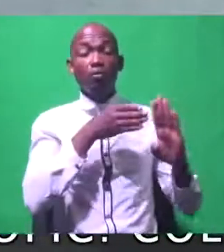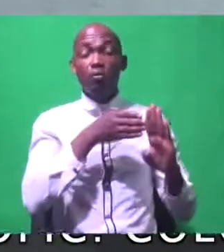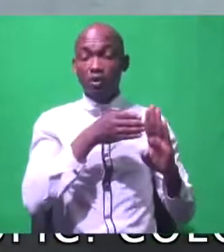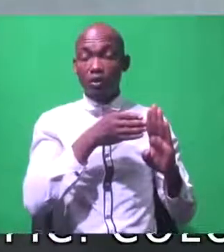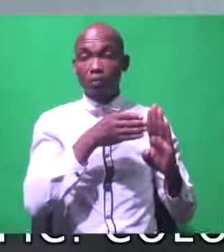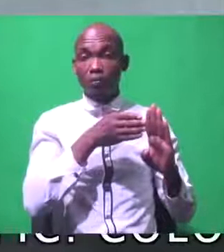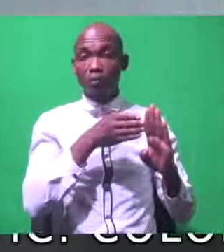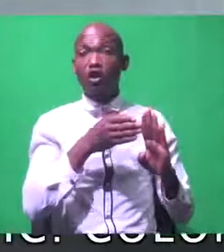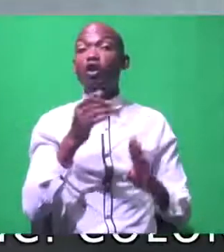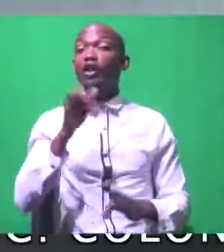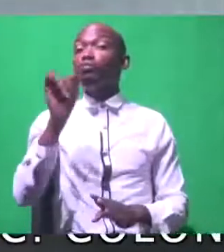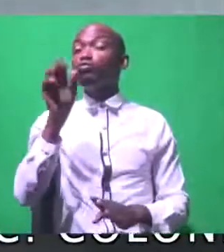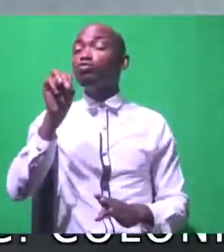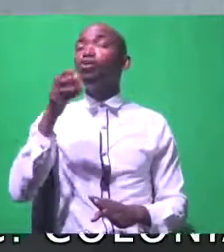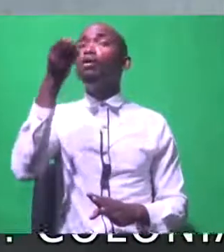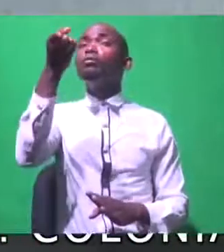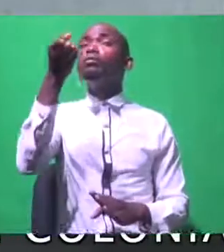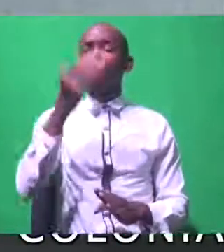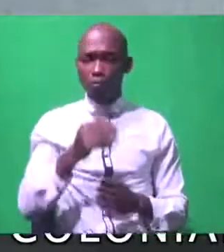Yes, Juma, do you remember?